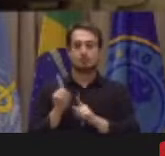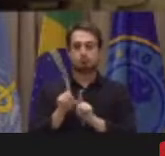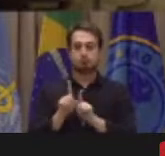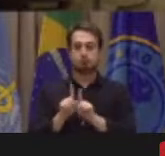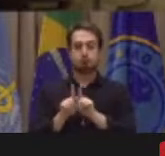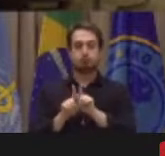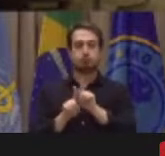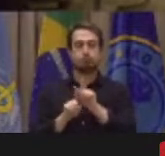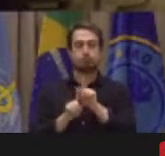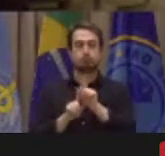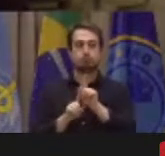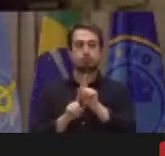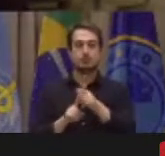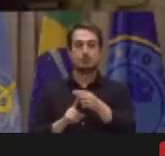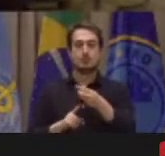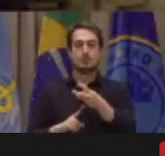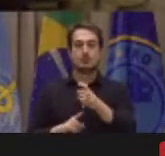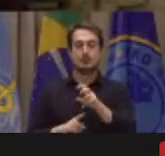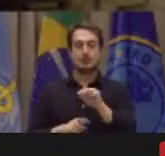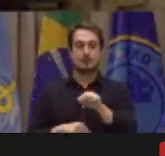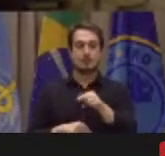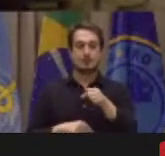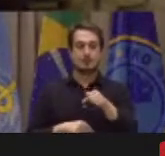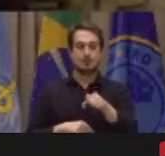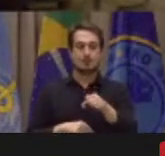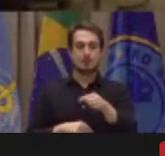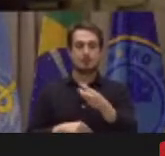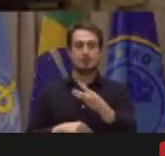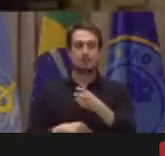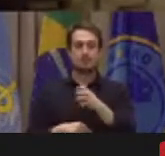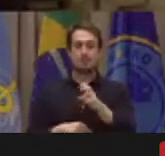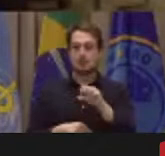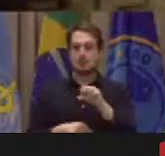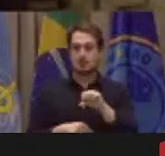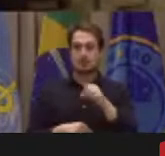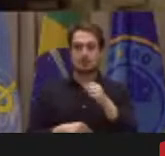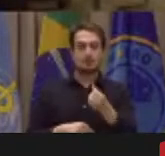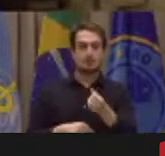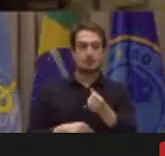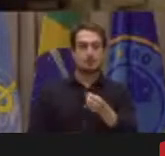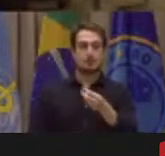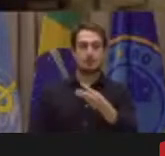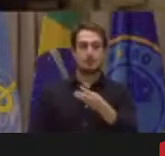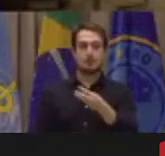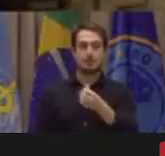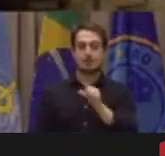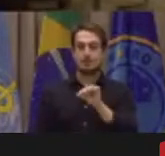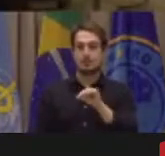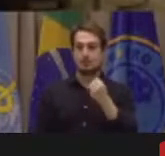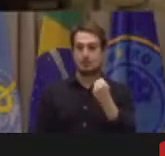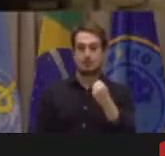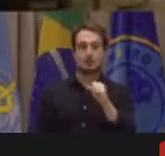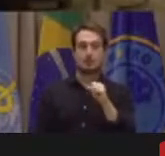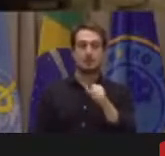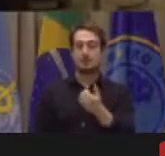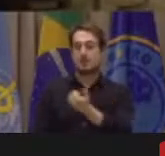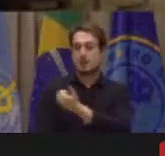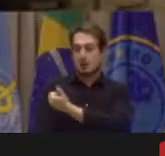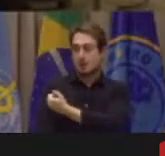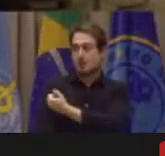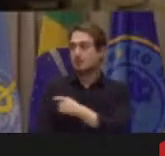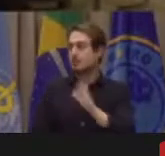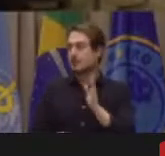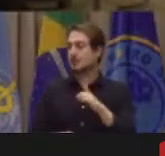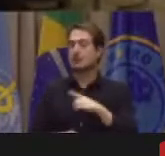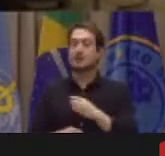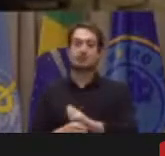in crisis, he has a high temperature. When the temperature is high, I know